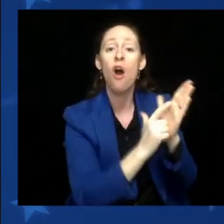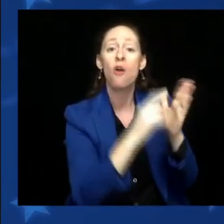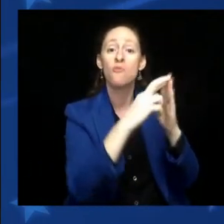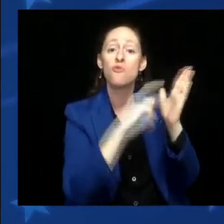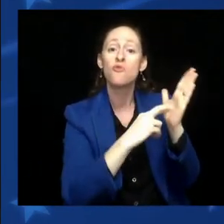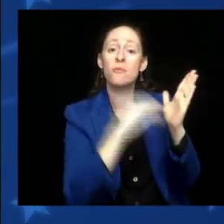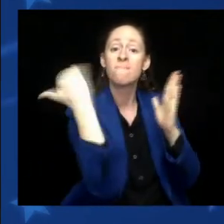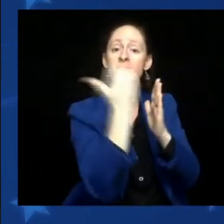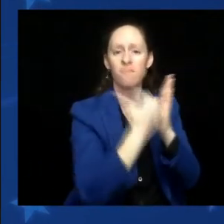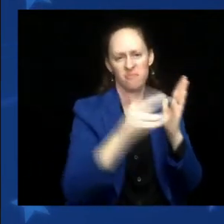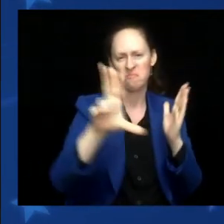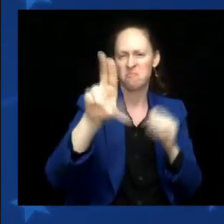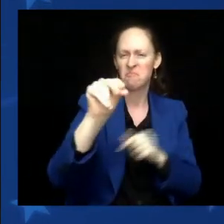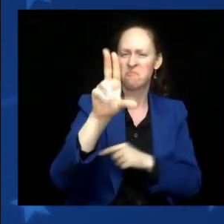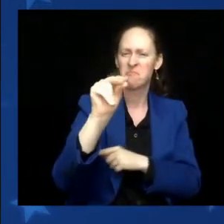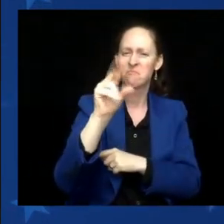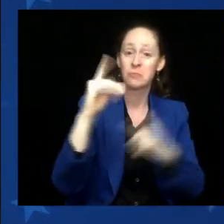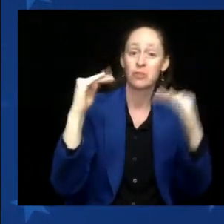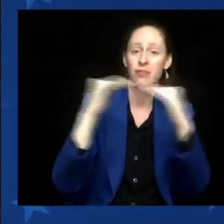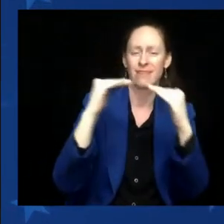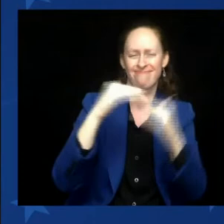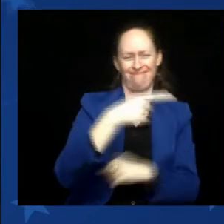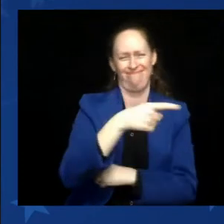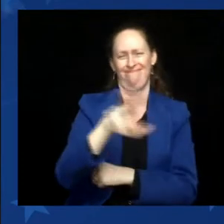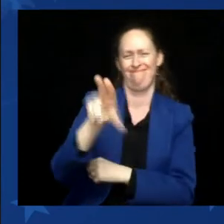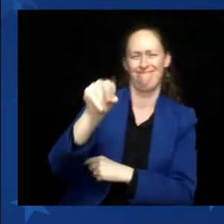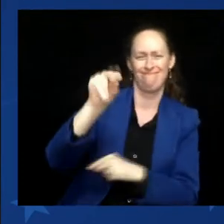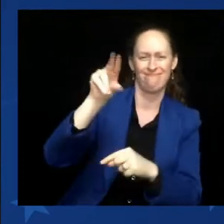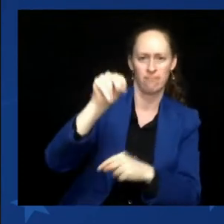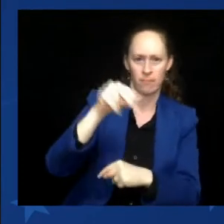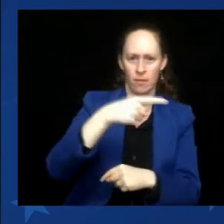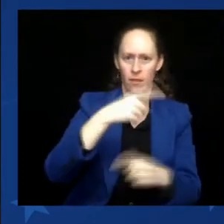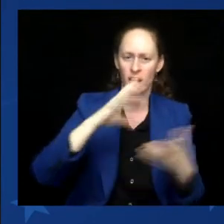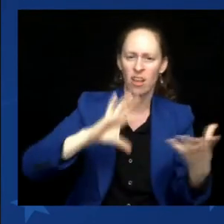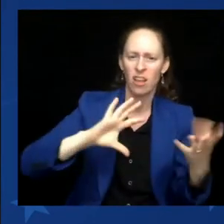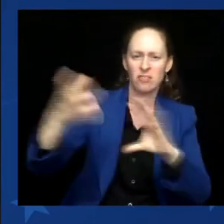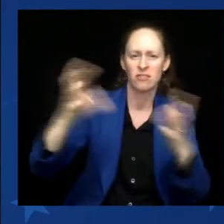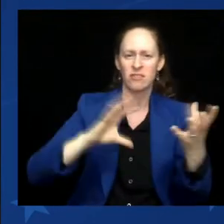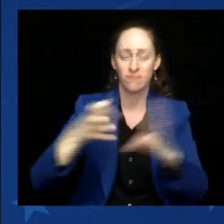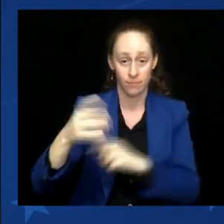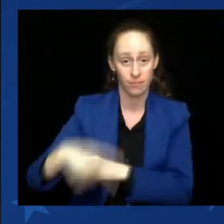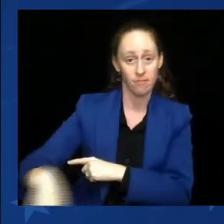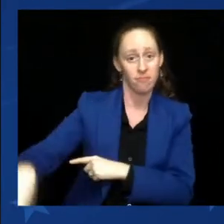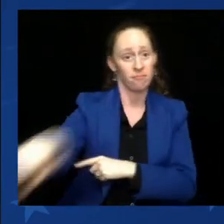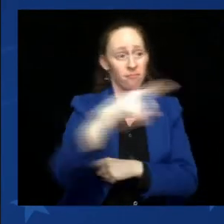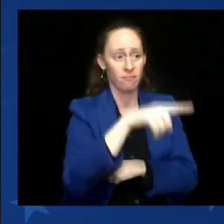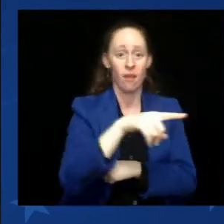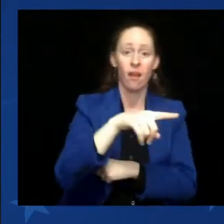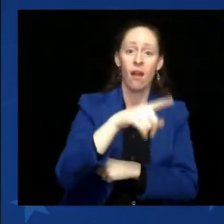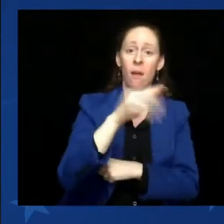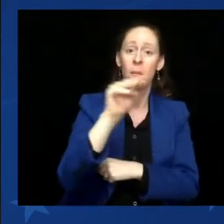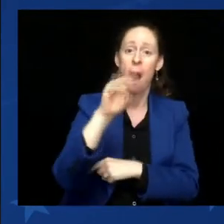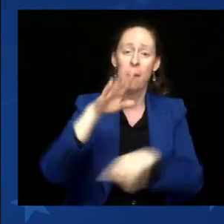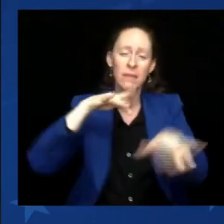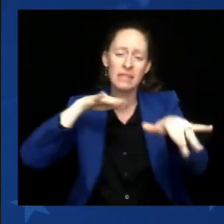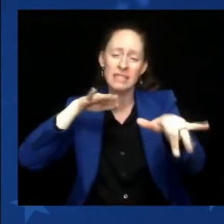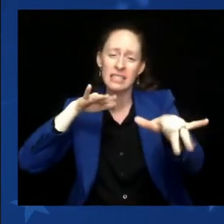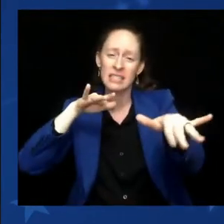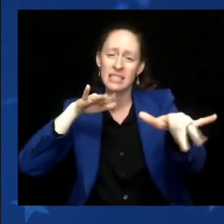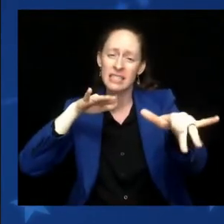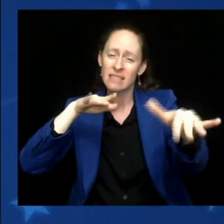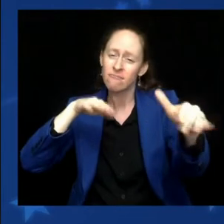They look at the mob that stormed the United States Capitol on January 6th, brutally attacking law enforcement, not